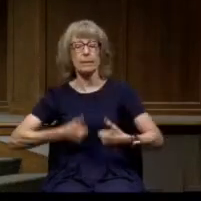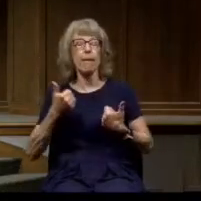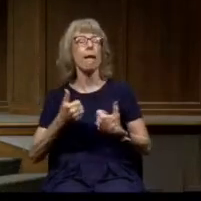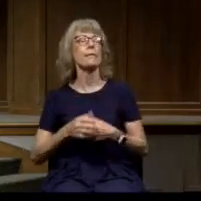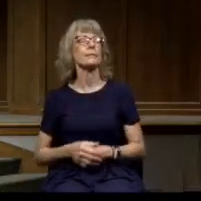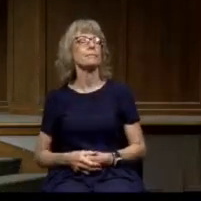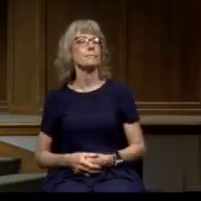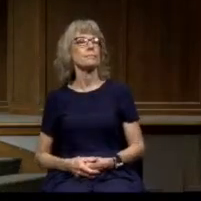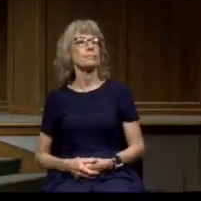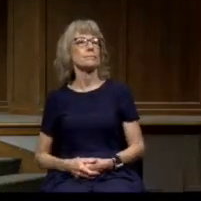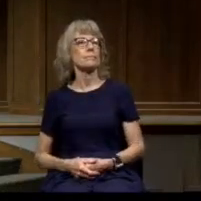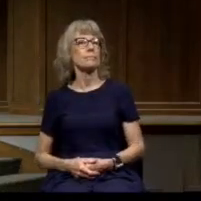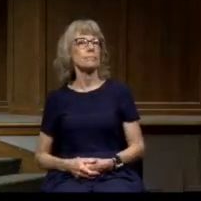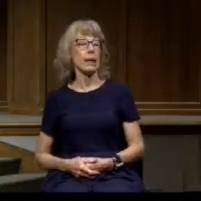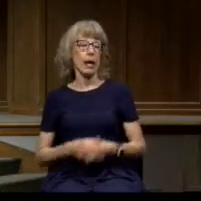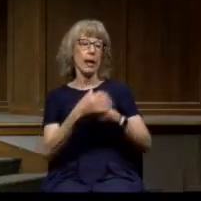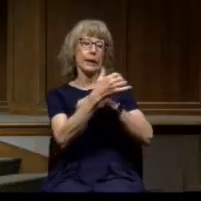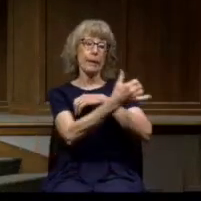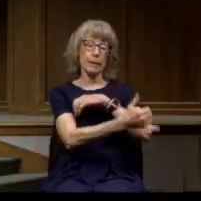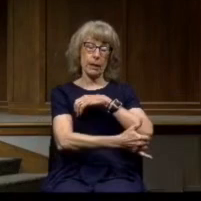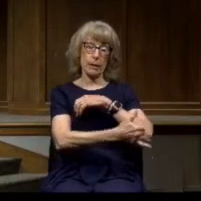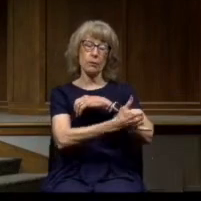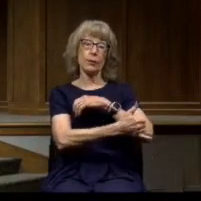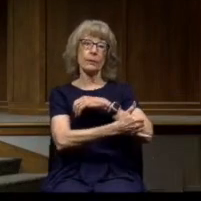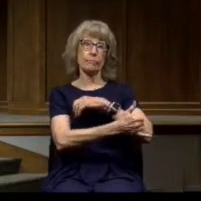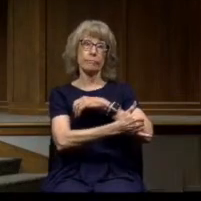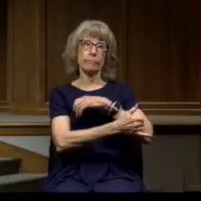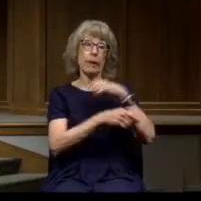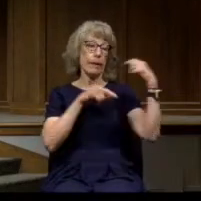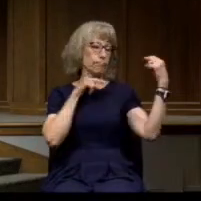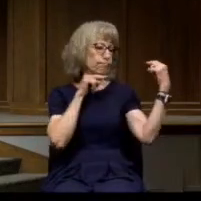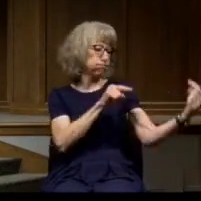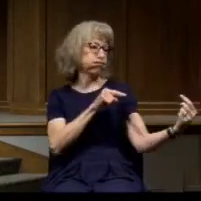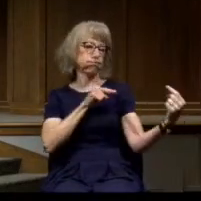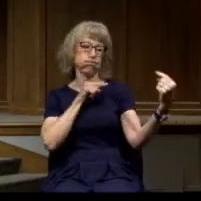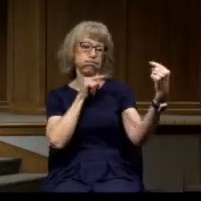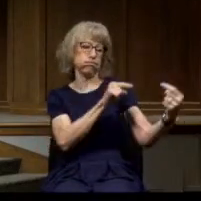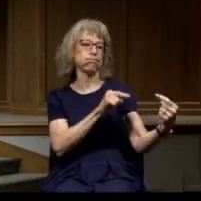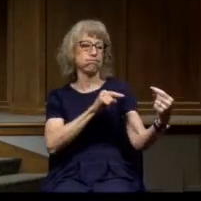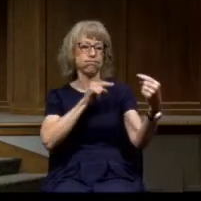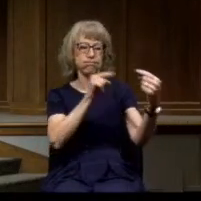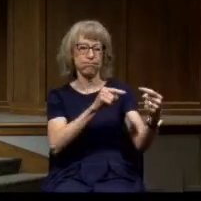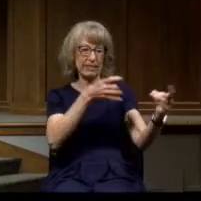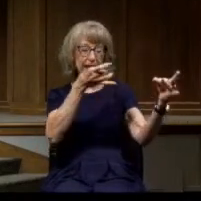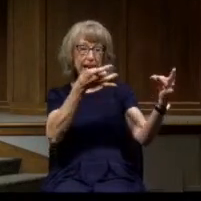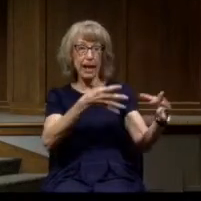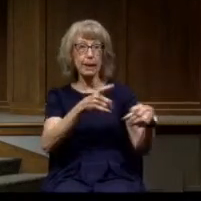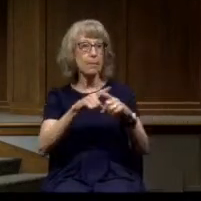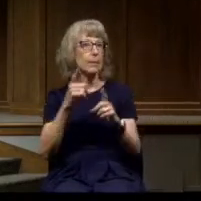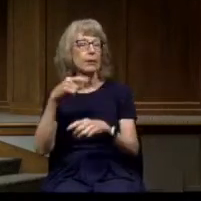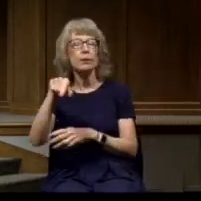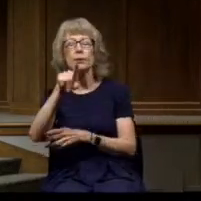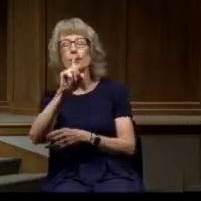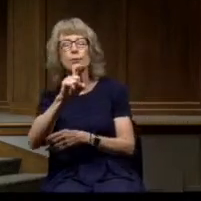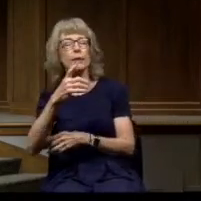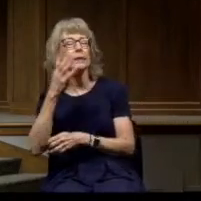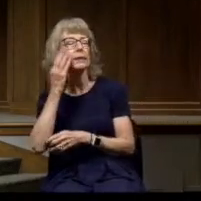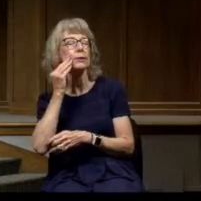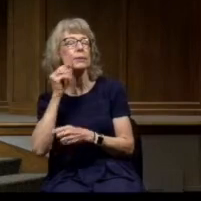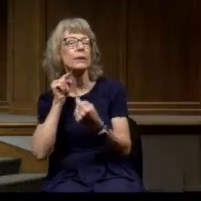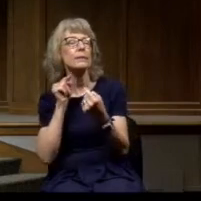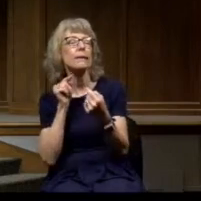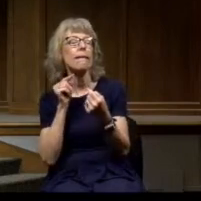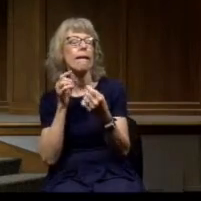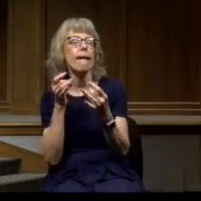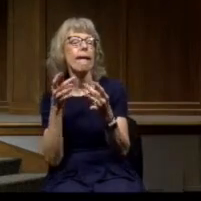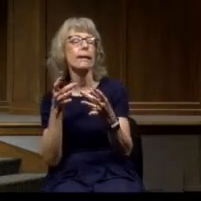okay. Now, the country is going to be racked with hate. But you don't have to be.